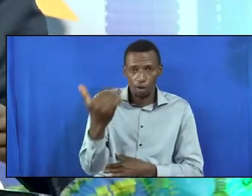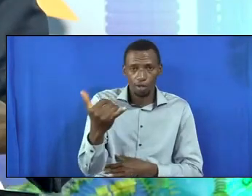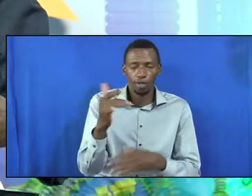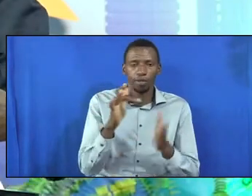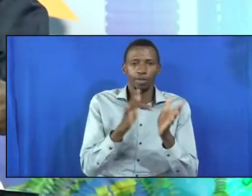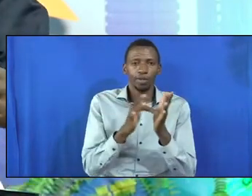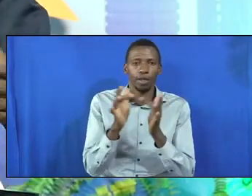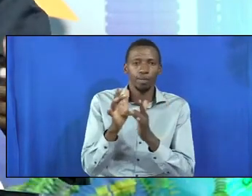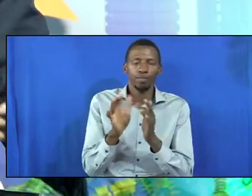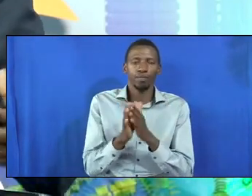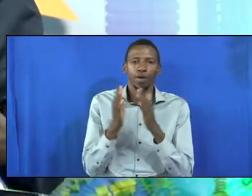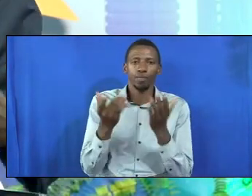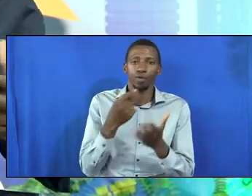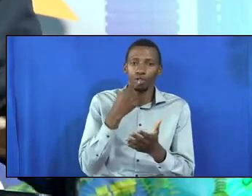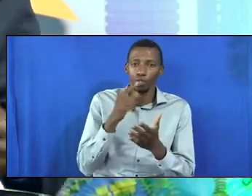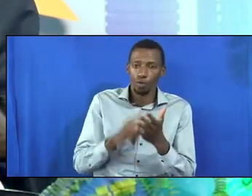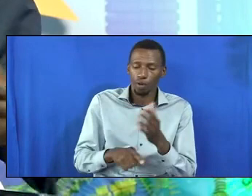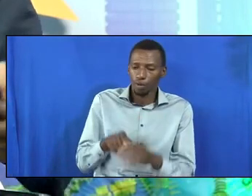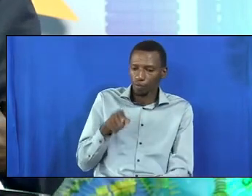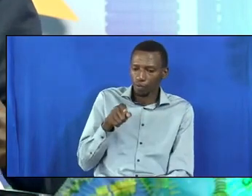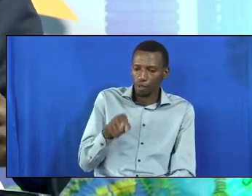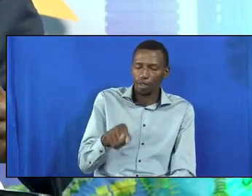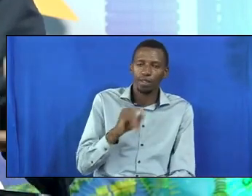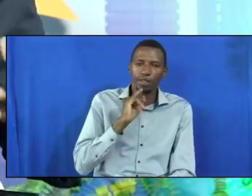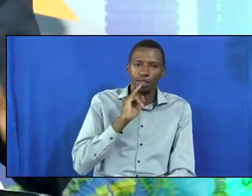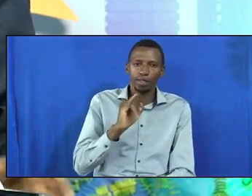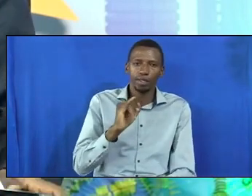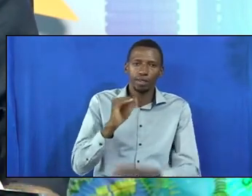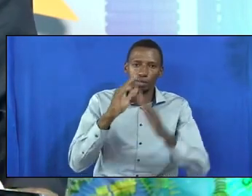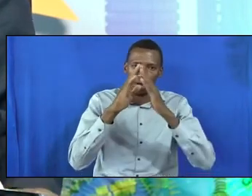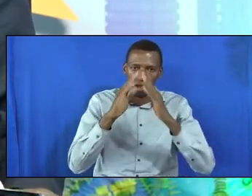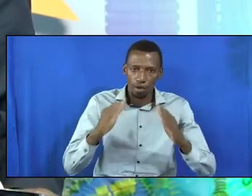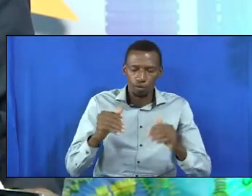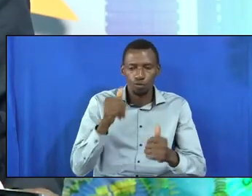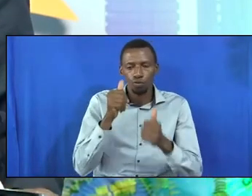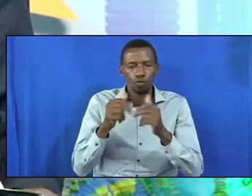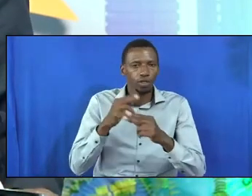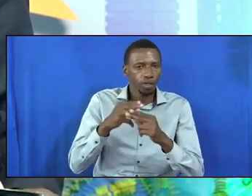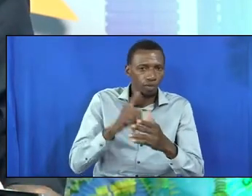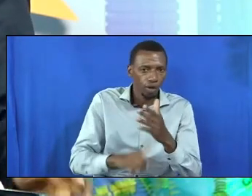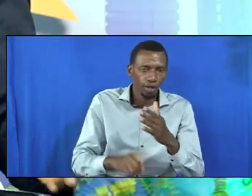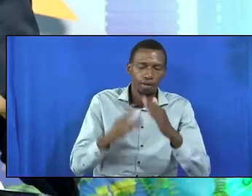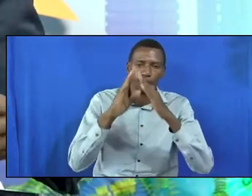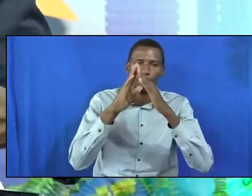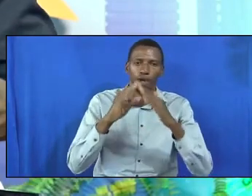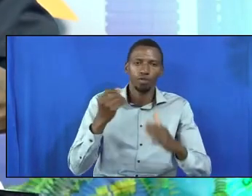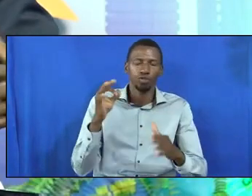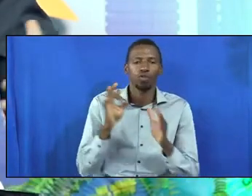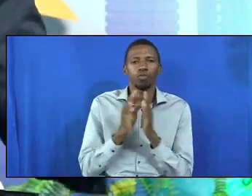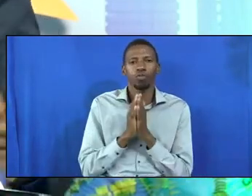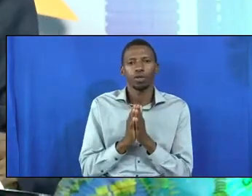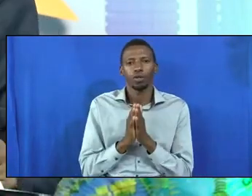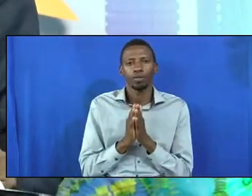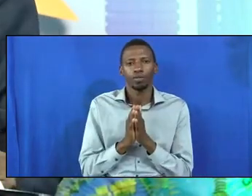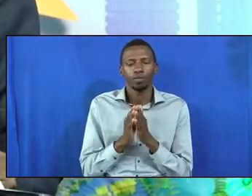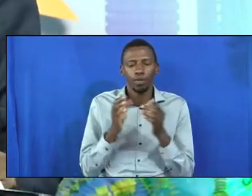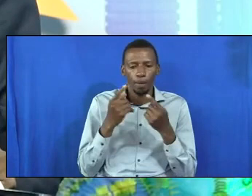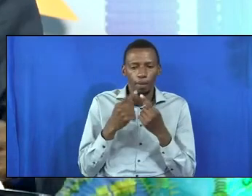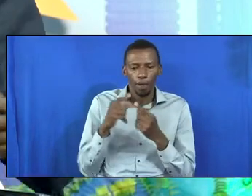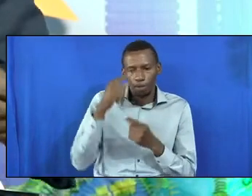says this is a house that is called a house of prayer. But because of our